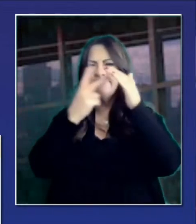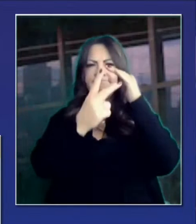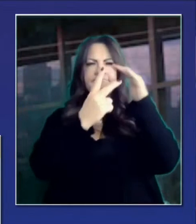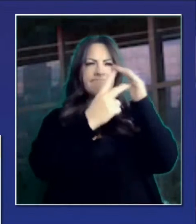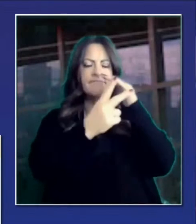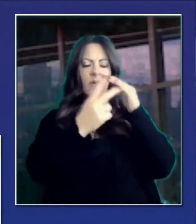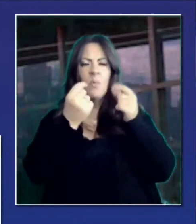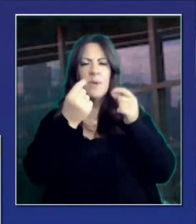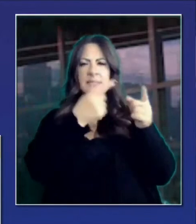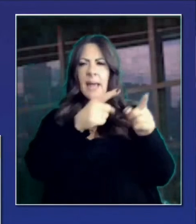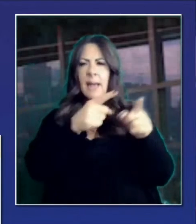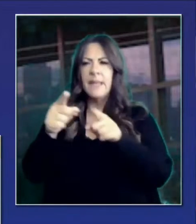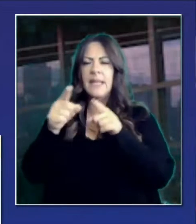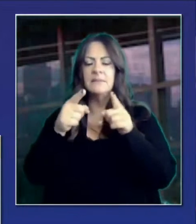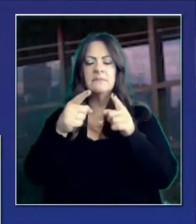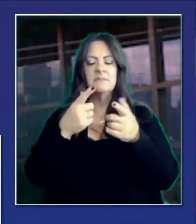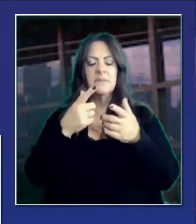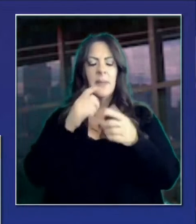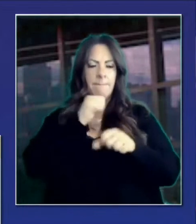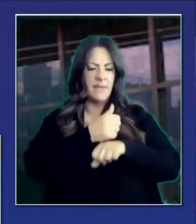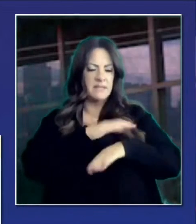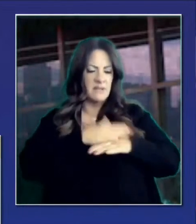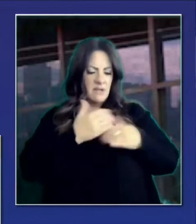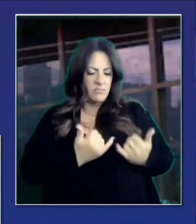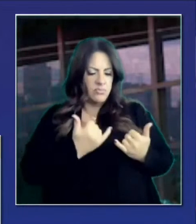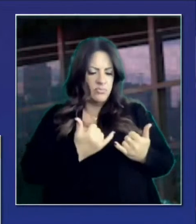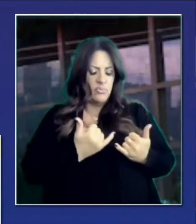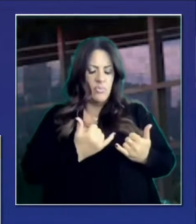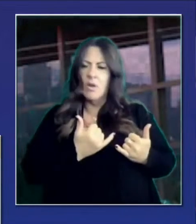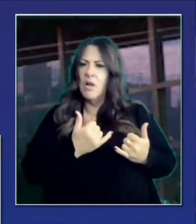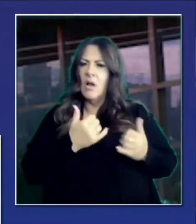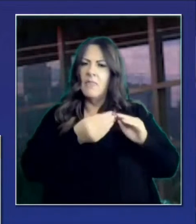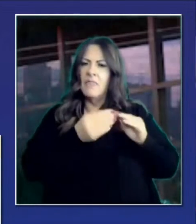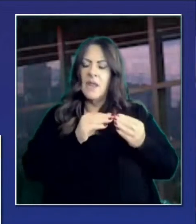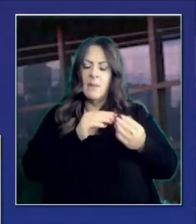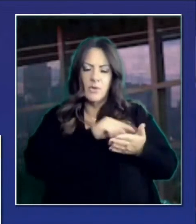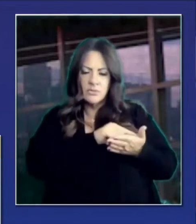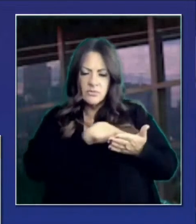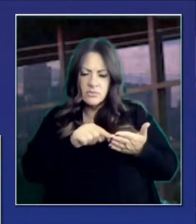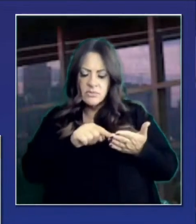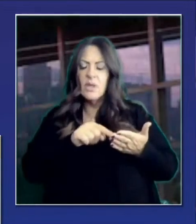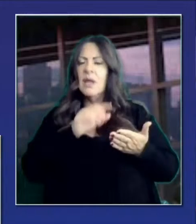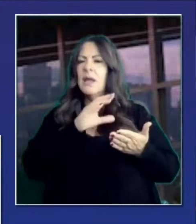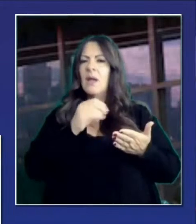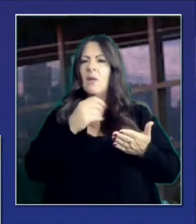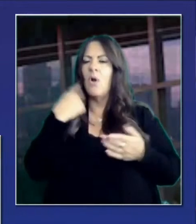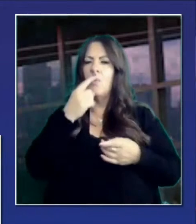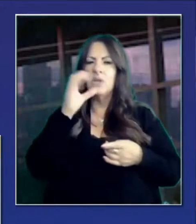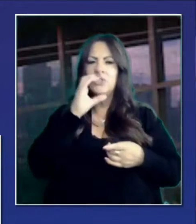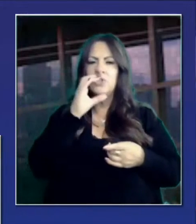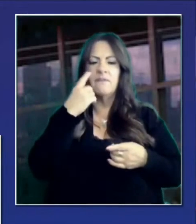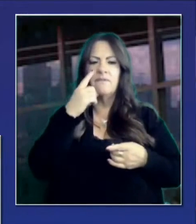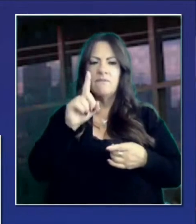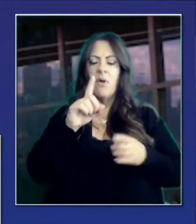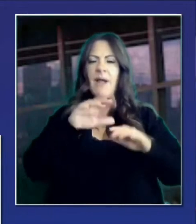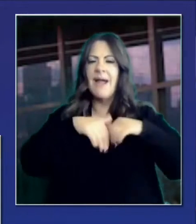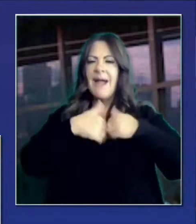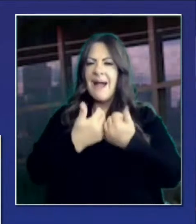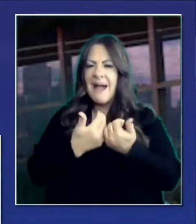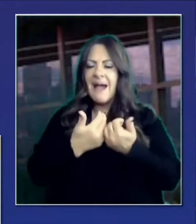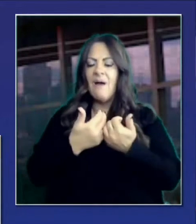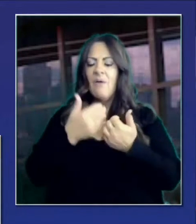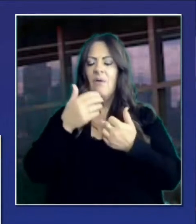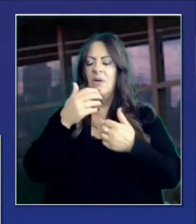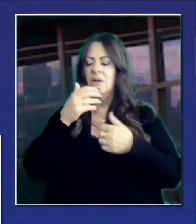As we understand that, we do give as much information as we can, but we're always looking for how this sneaky virus